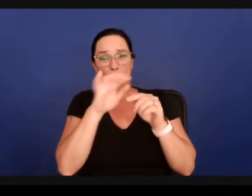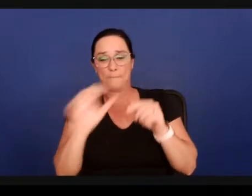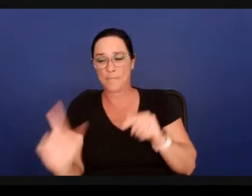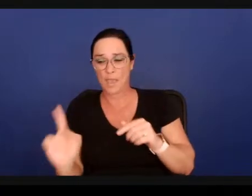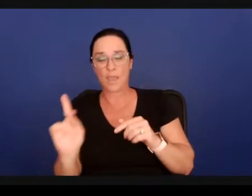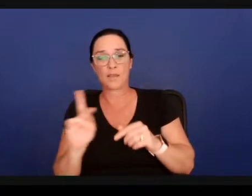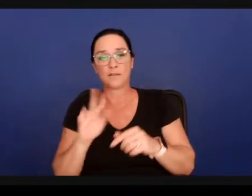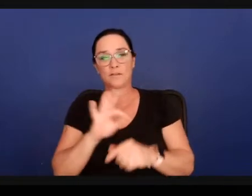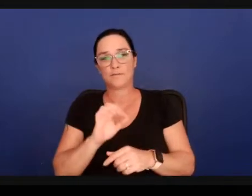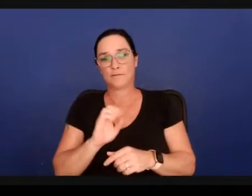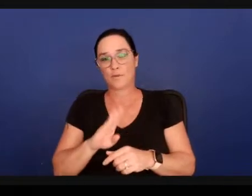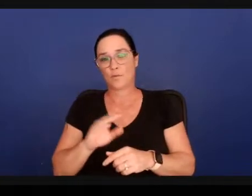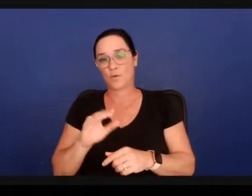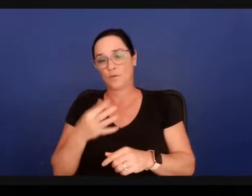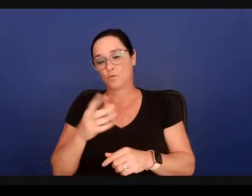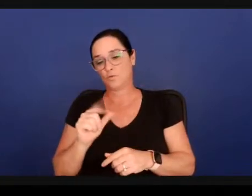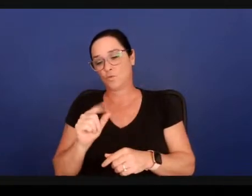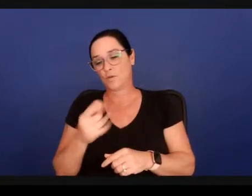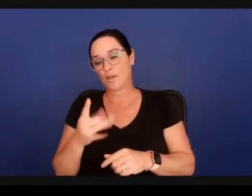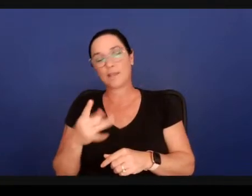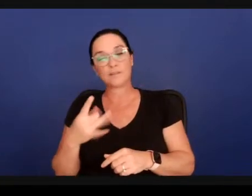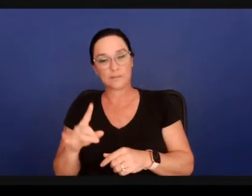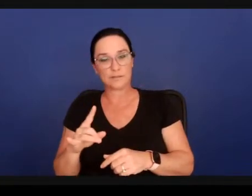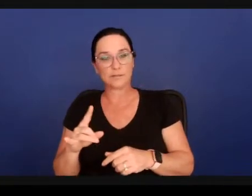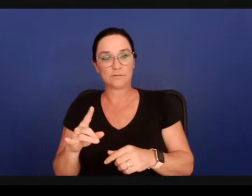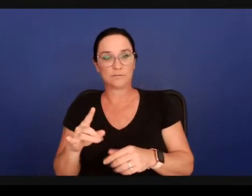was post 2018.